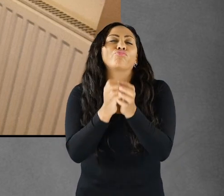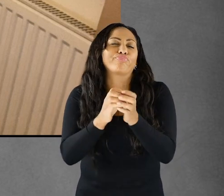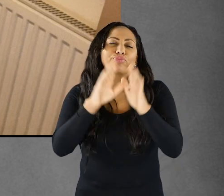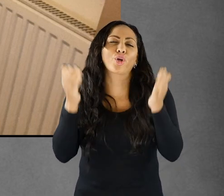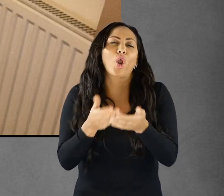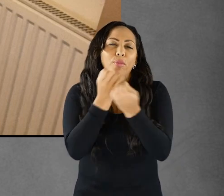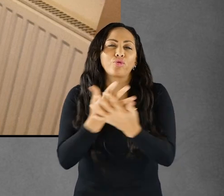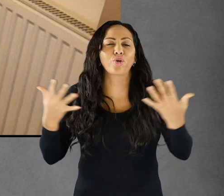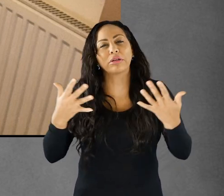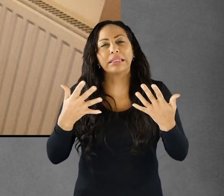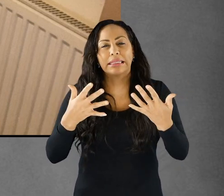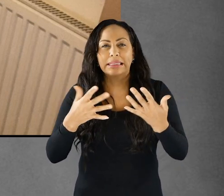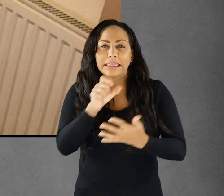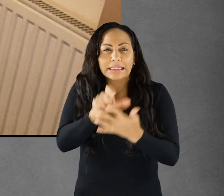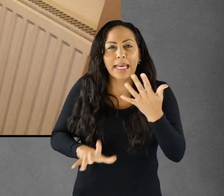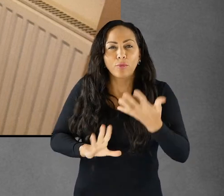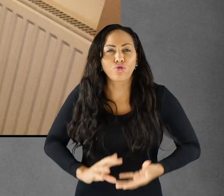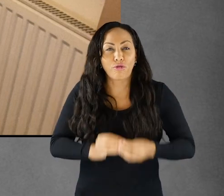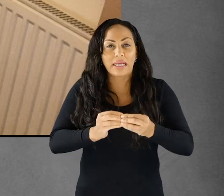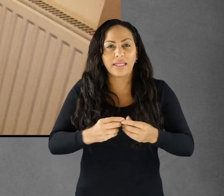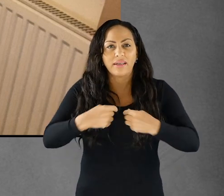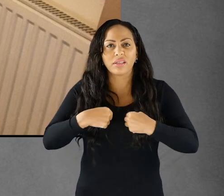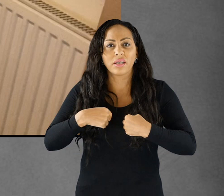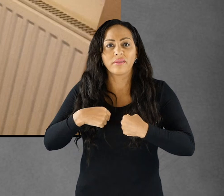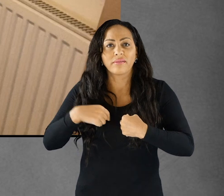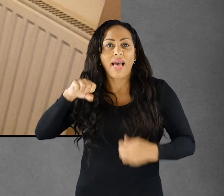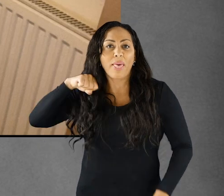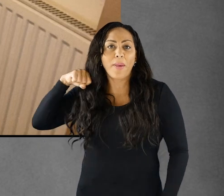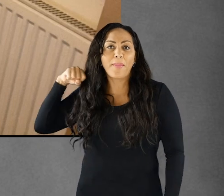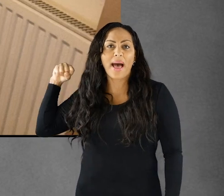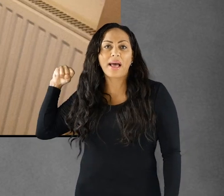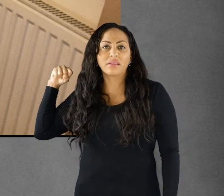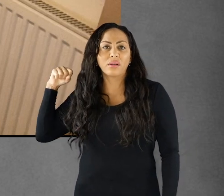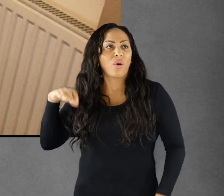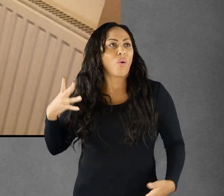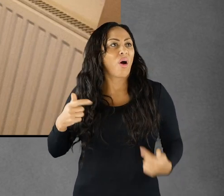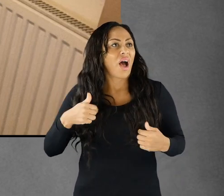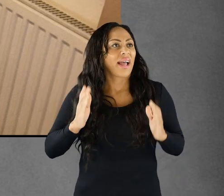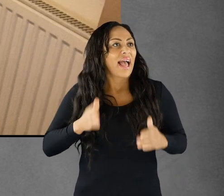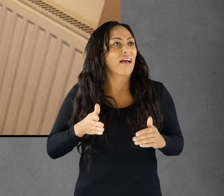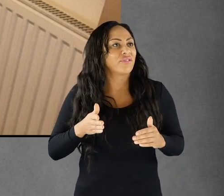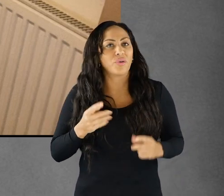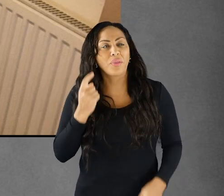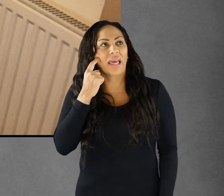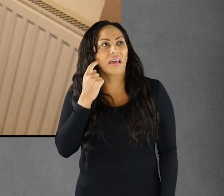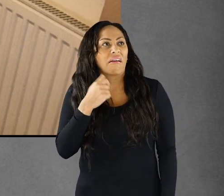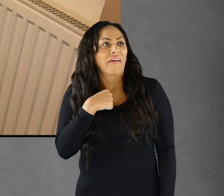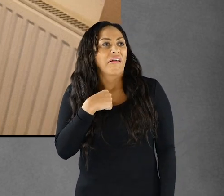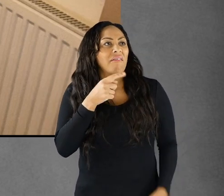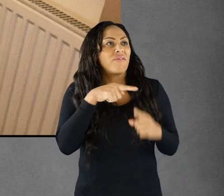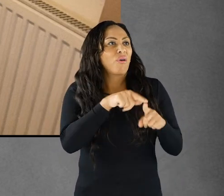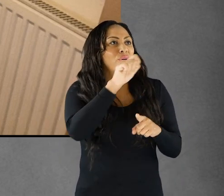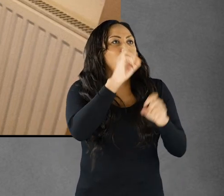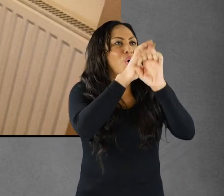majority backgrounds back, or forced people to conform to ideas that what we do is not art,